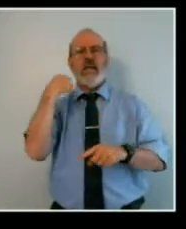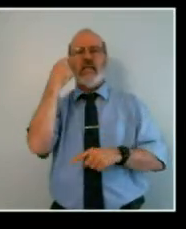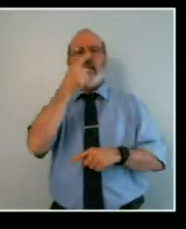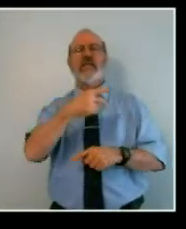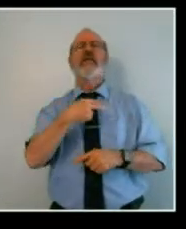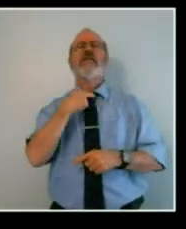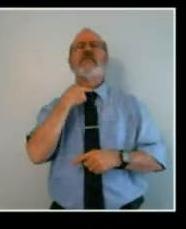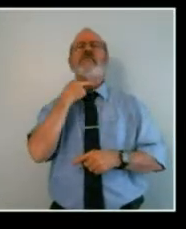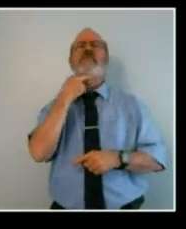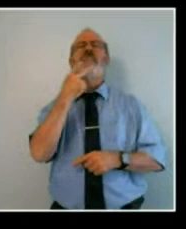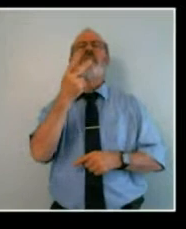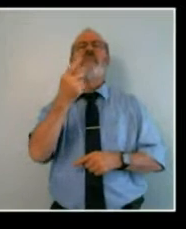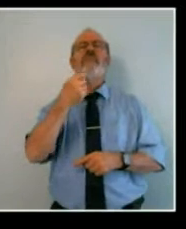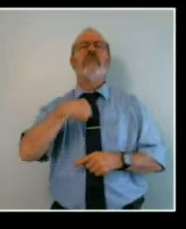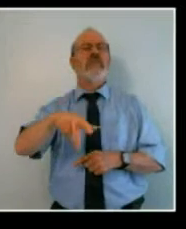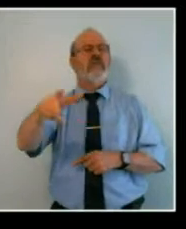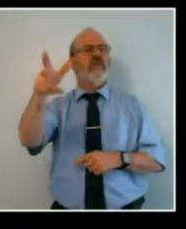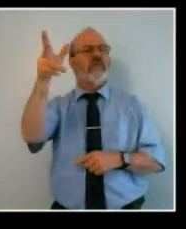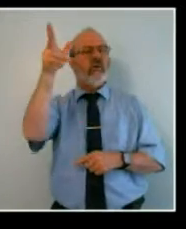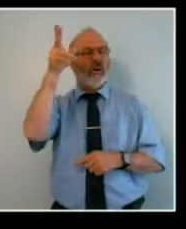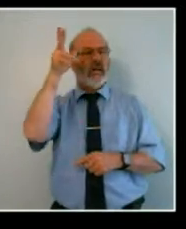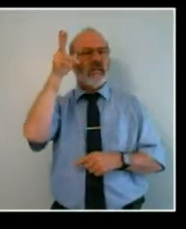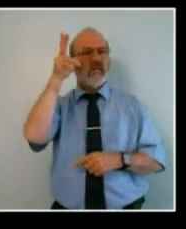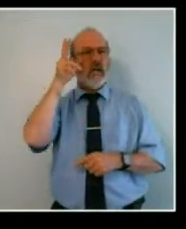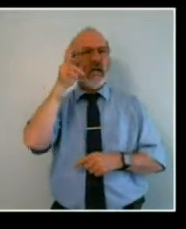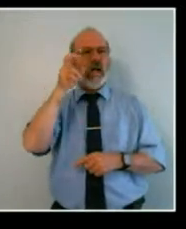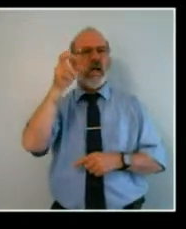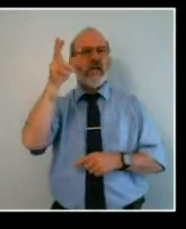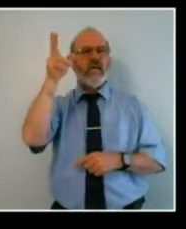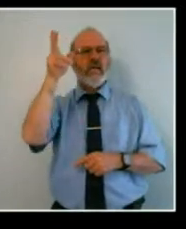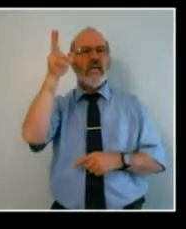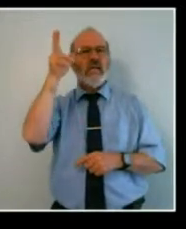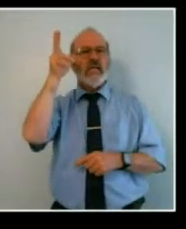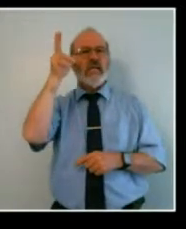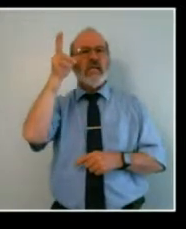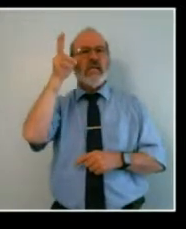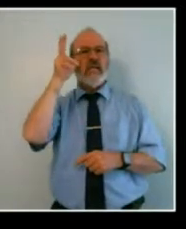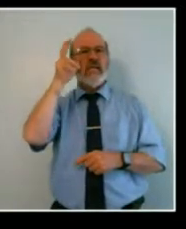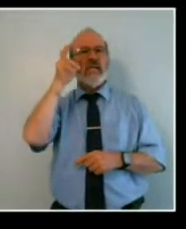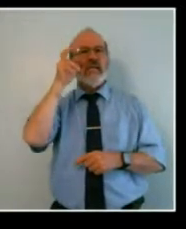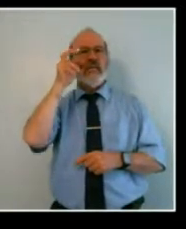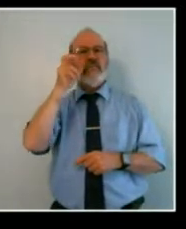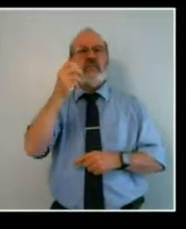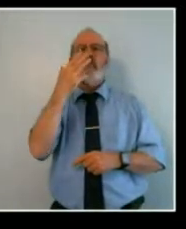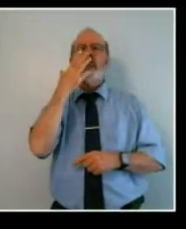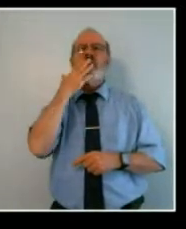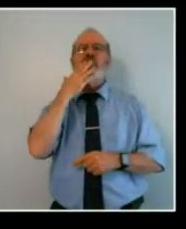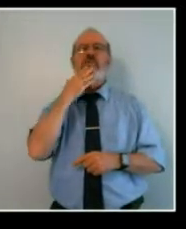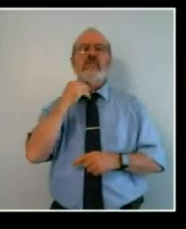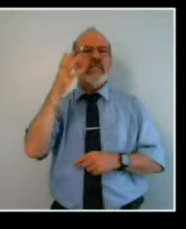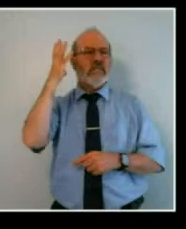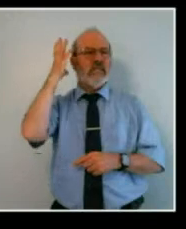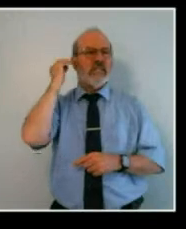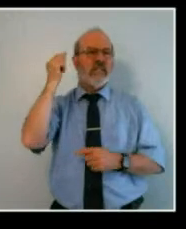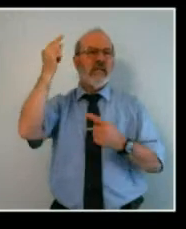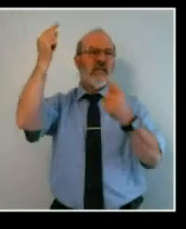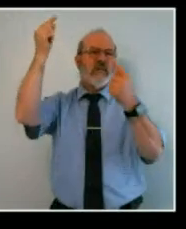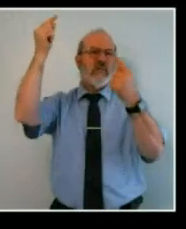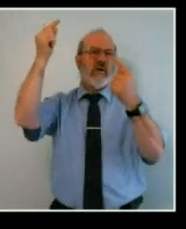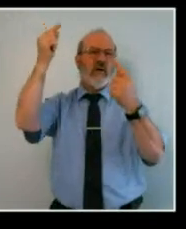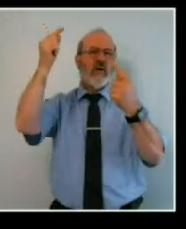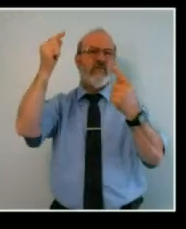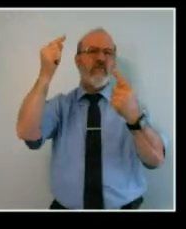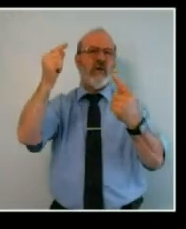demanding, whose is the voice I hear? Sweetly the tones